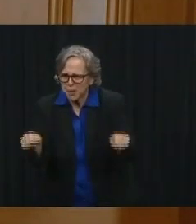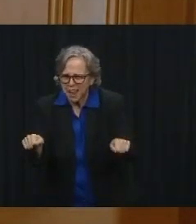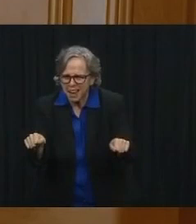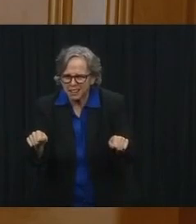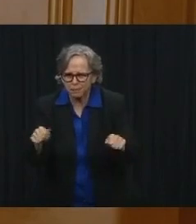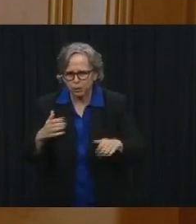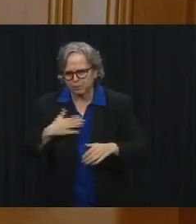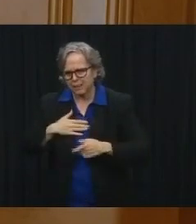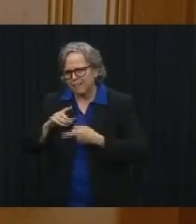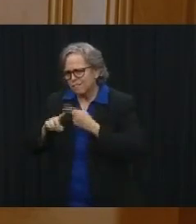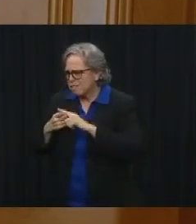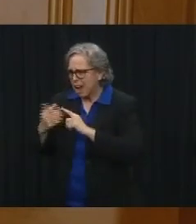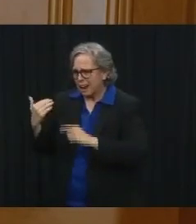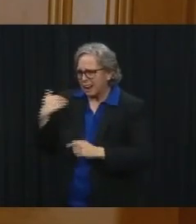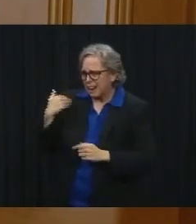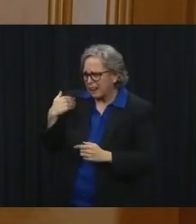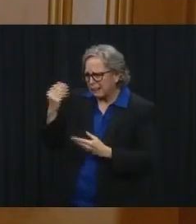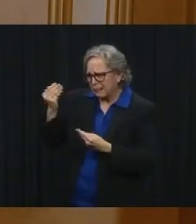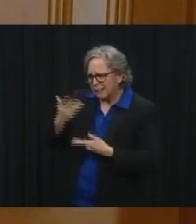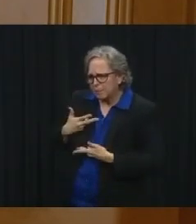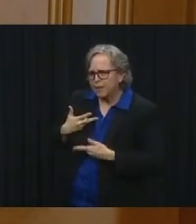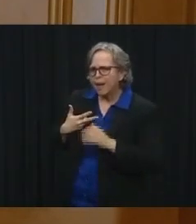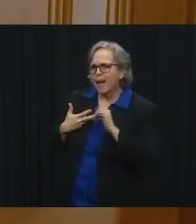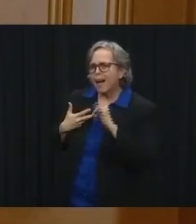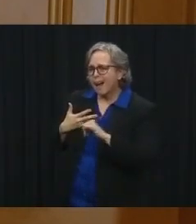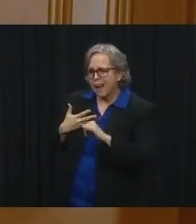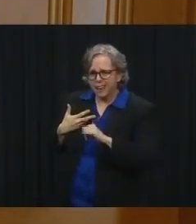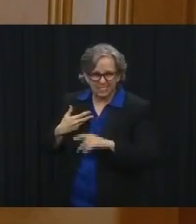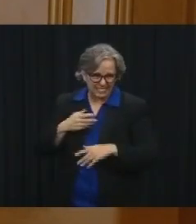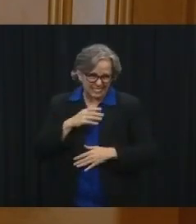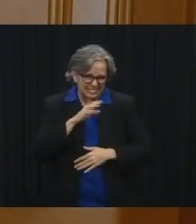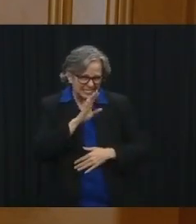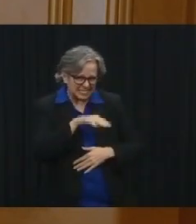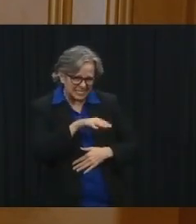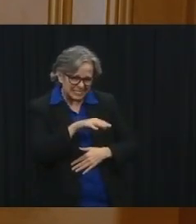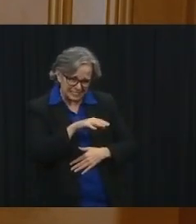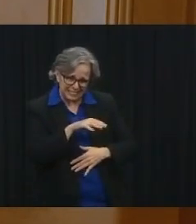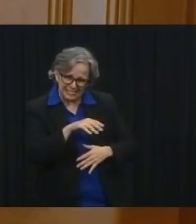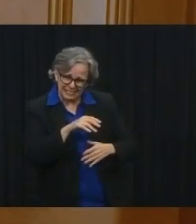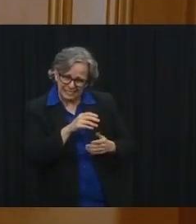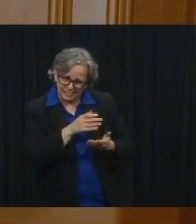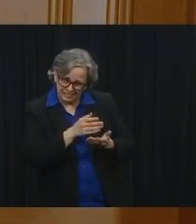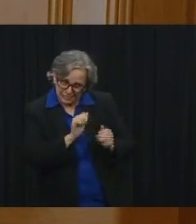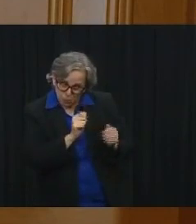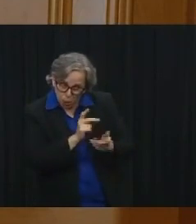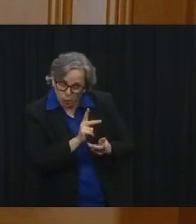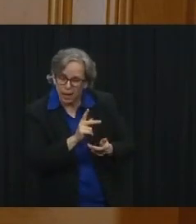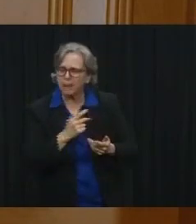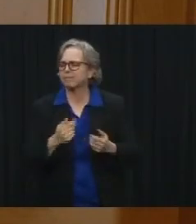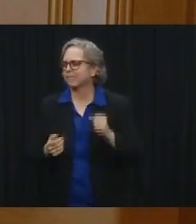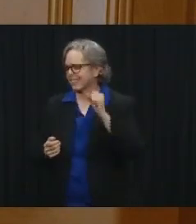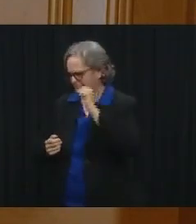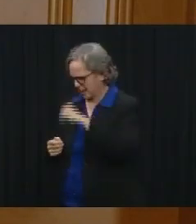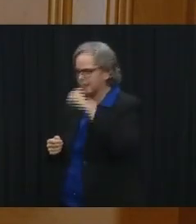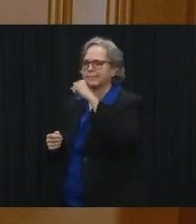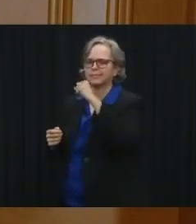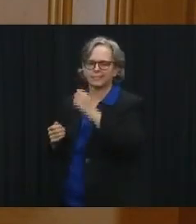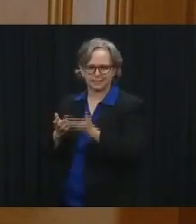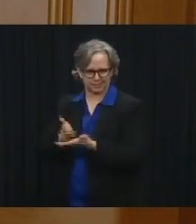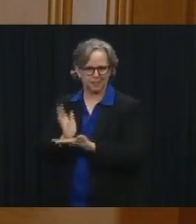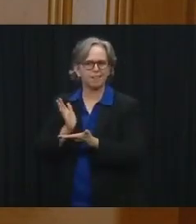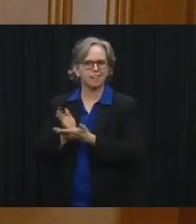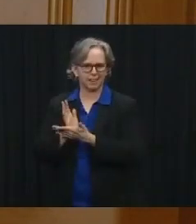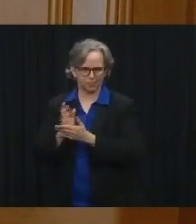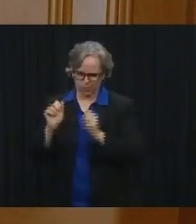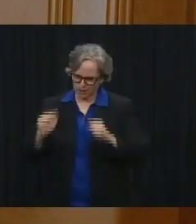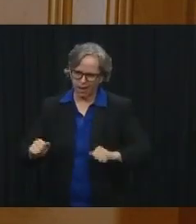me and basically said, hey, tell everybody that it's okay. You know, as we have watched what's happened in